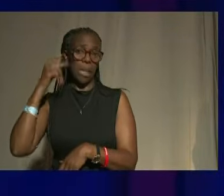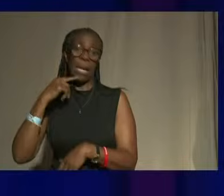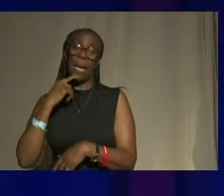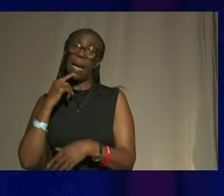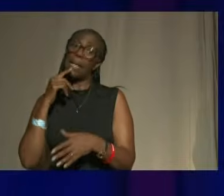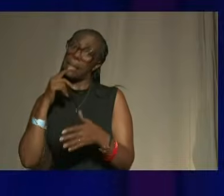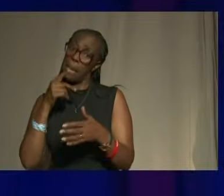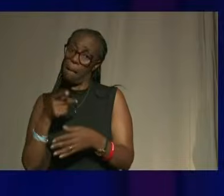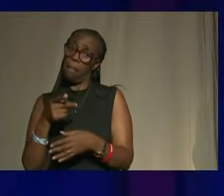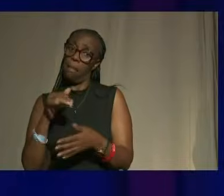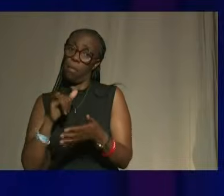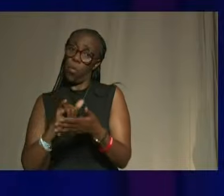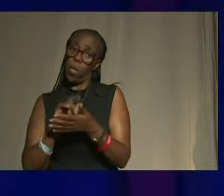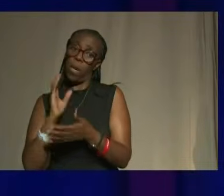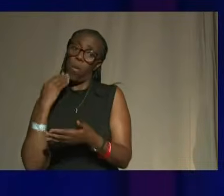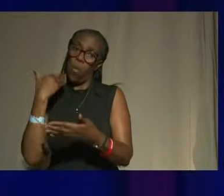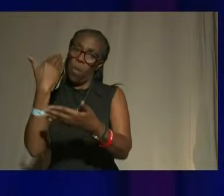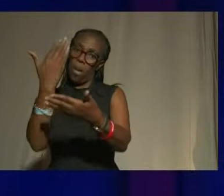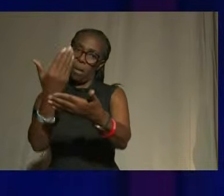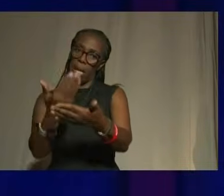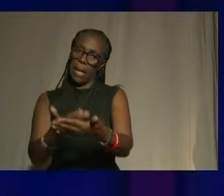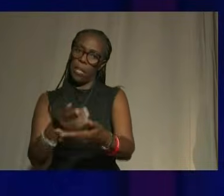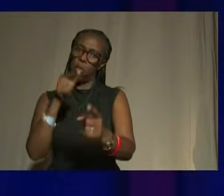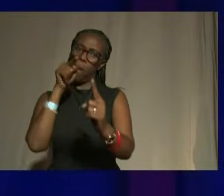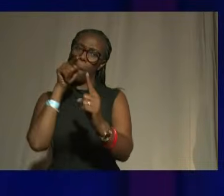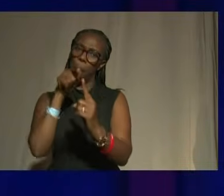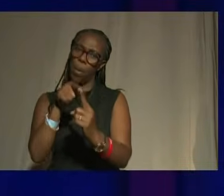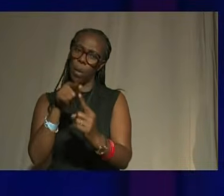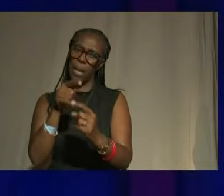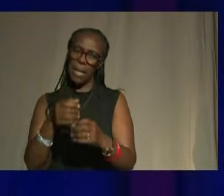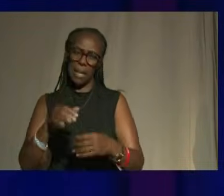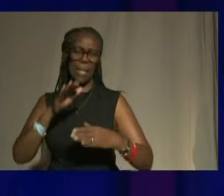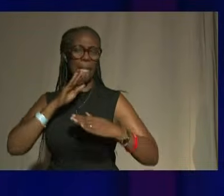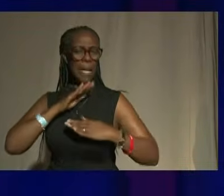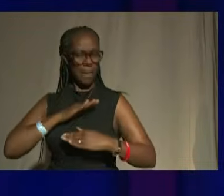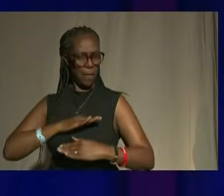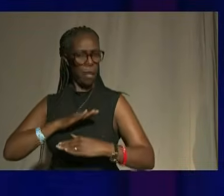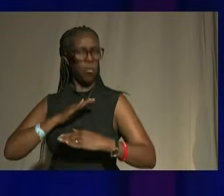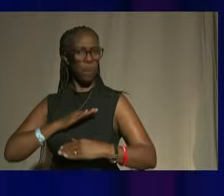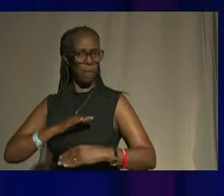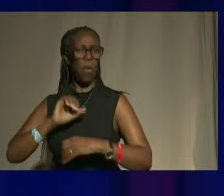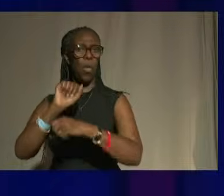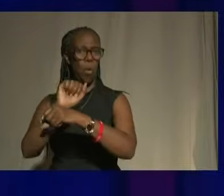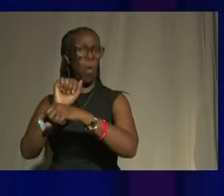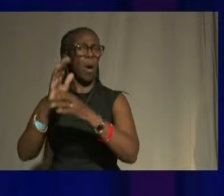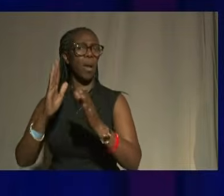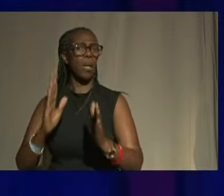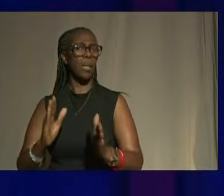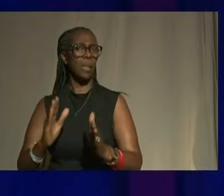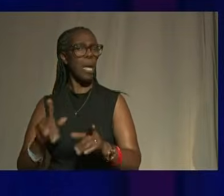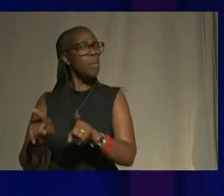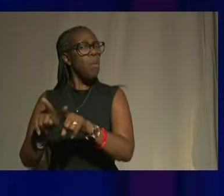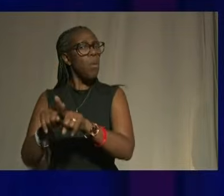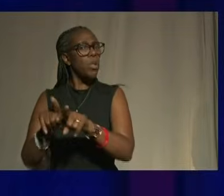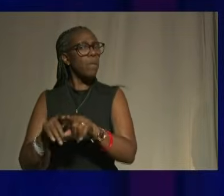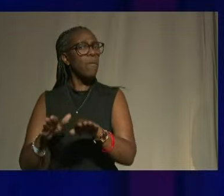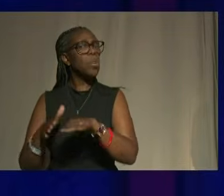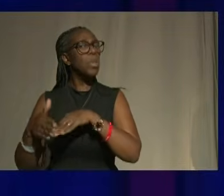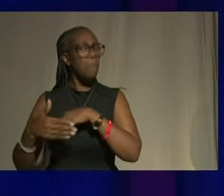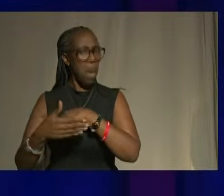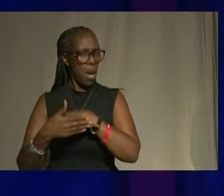point that is satisfactory for the public sector workers and for Jamaica as a